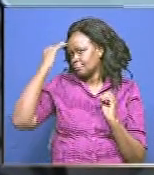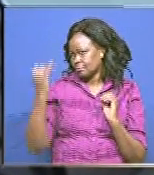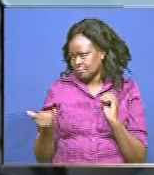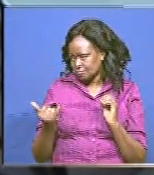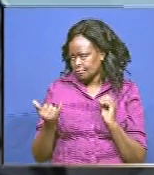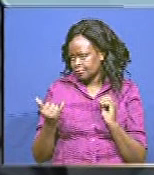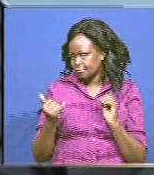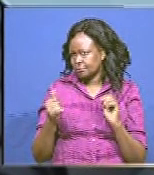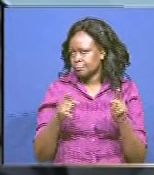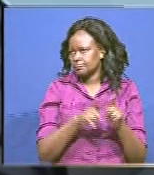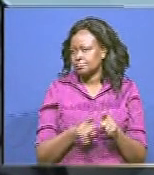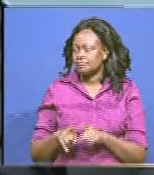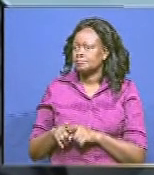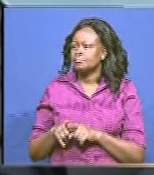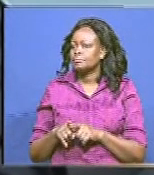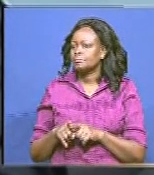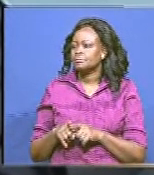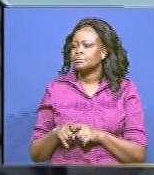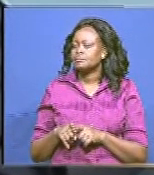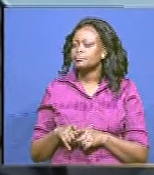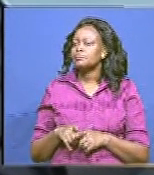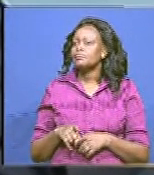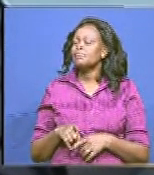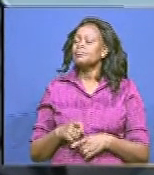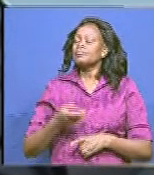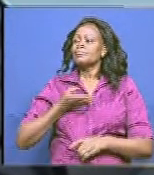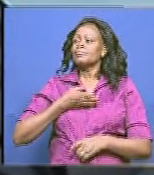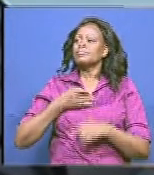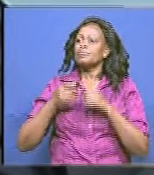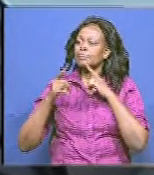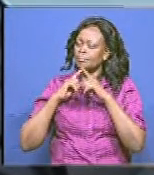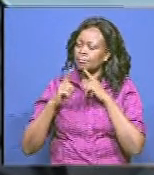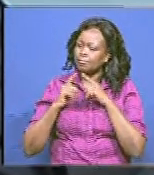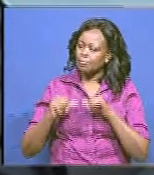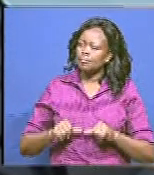as a council we have been discussing that